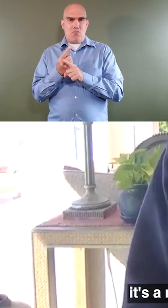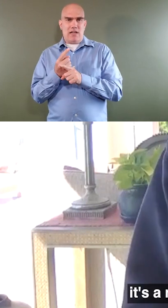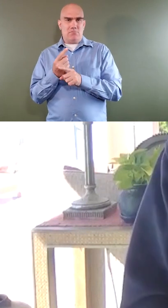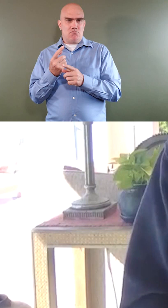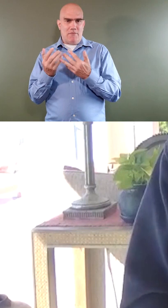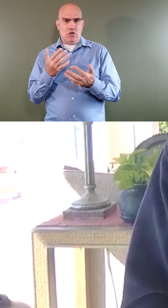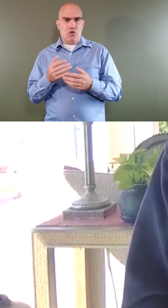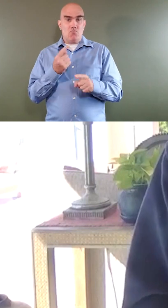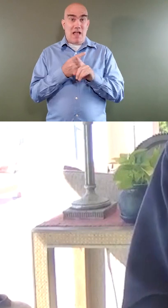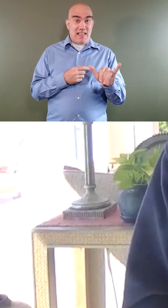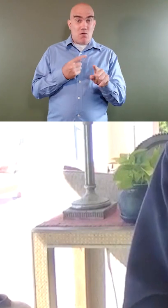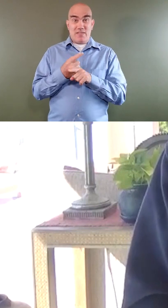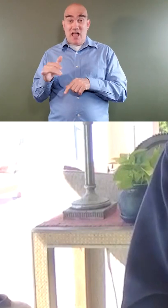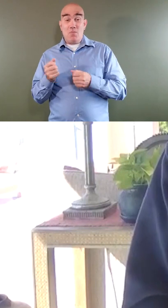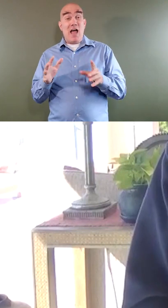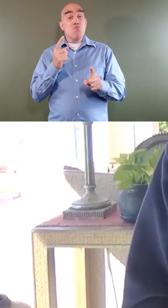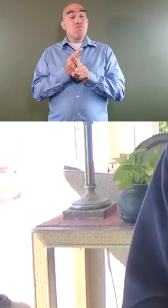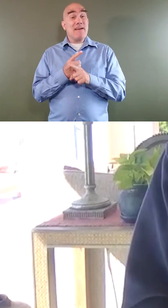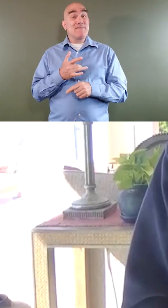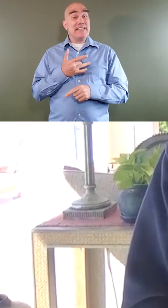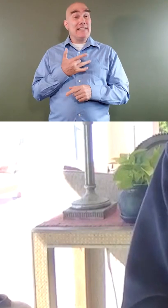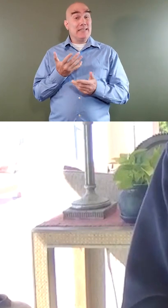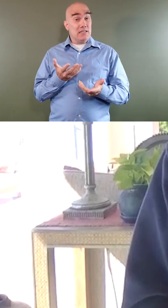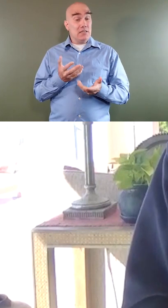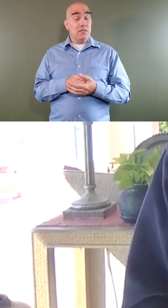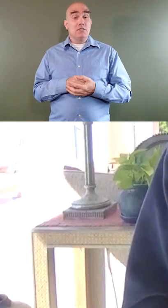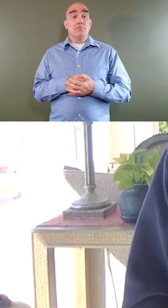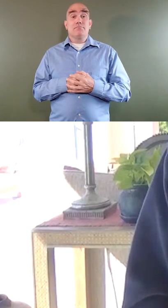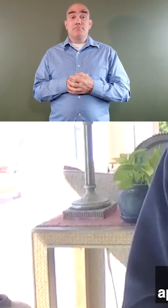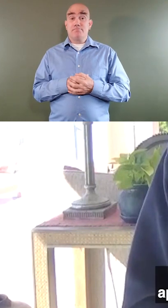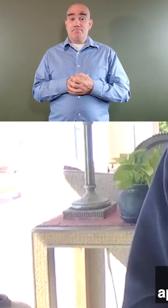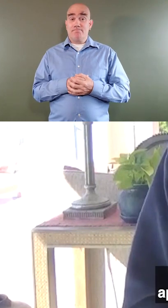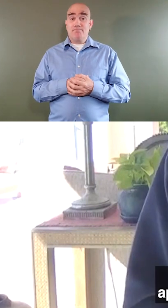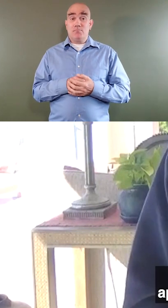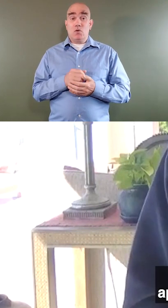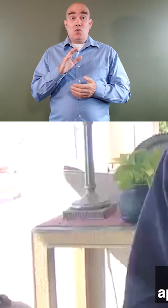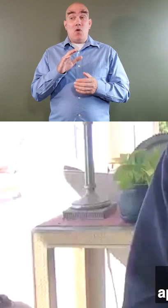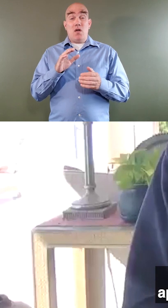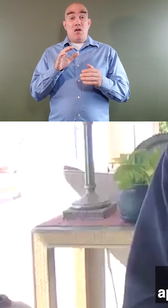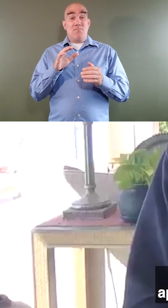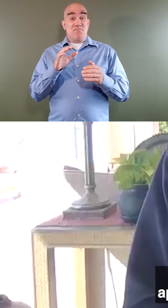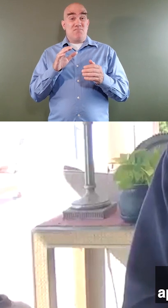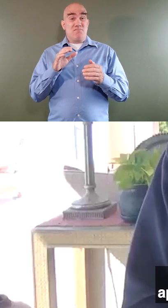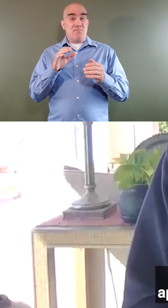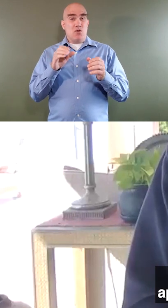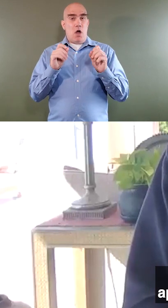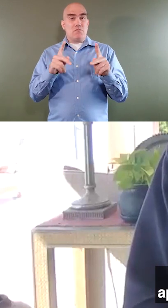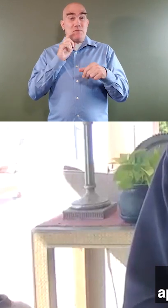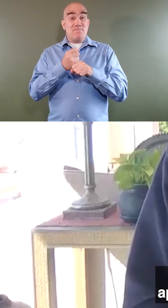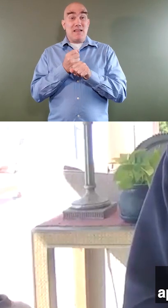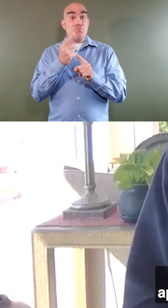Buddhism. Is without the right feeling, you will make your chances of making an appropriate